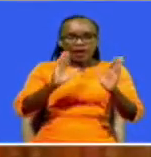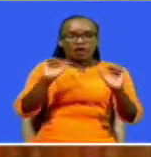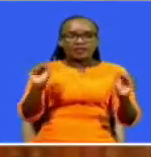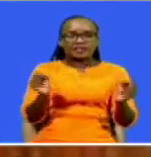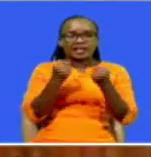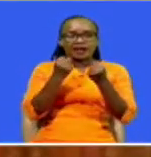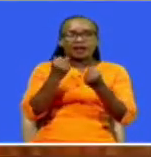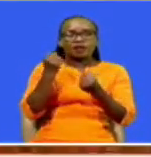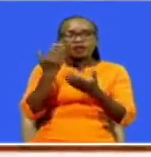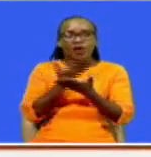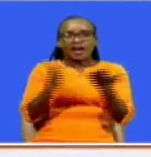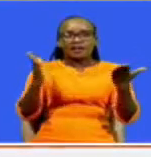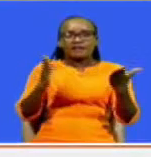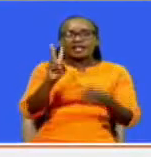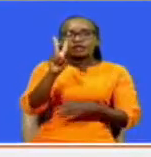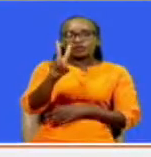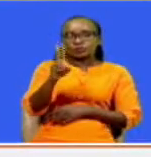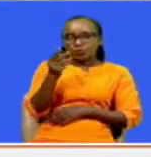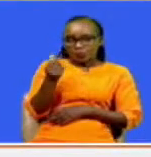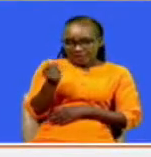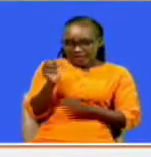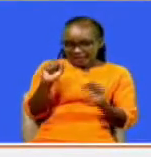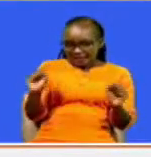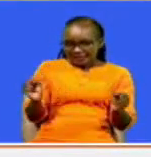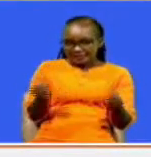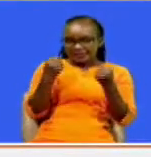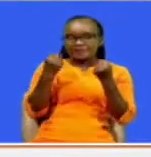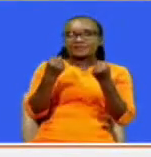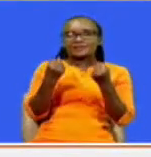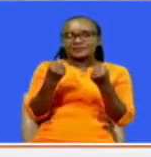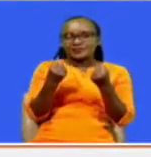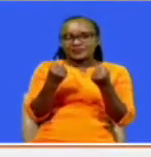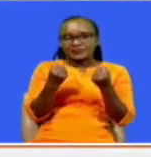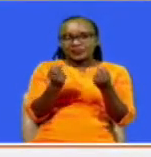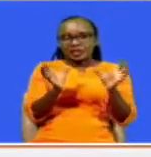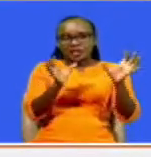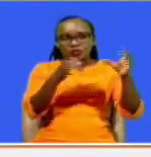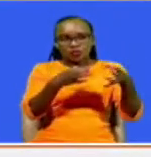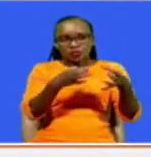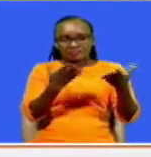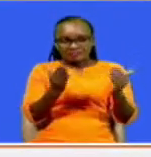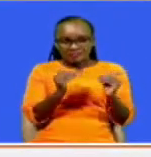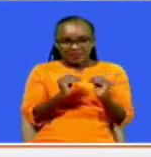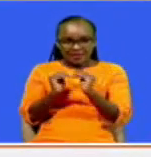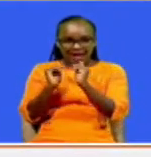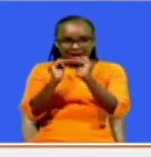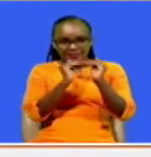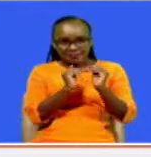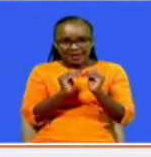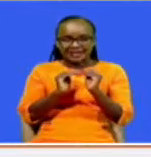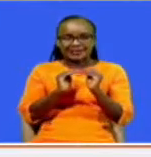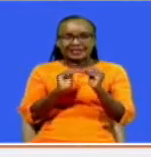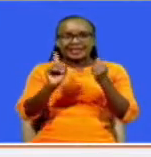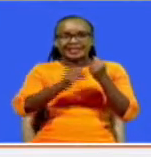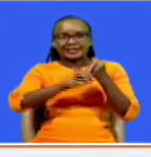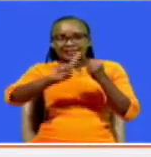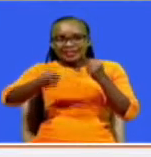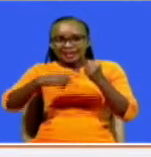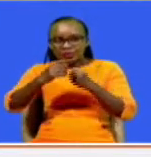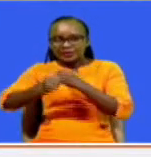every 2 shillings saved in the scheme, up to a maximum of 6,000 a